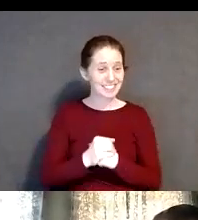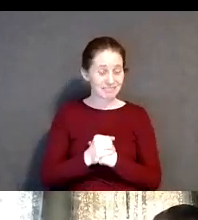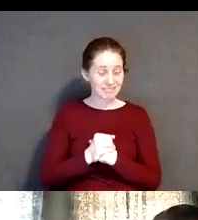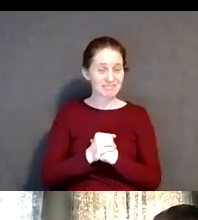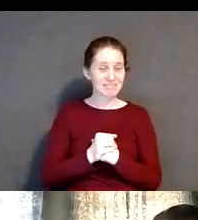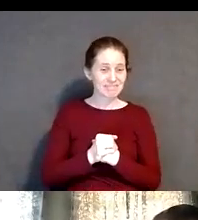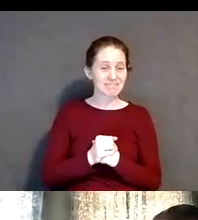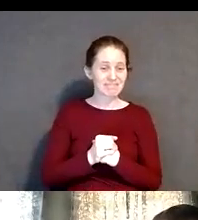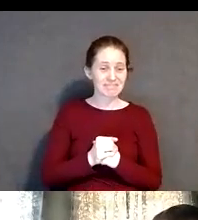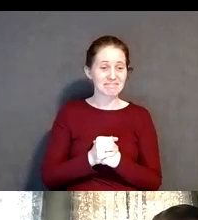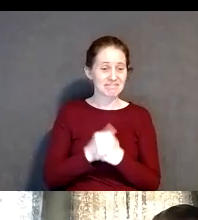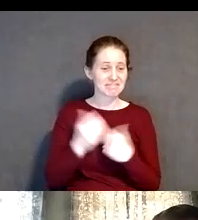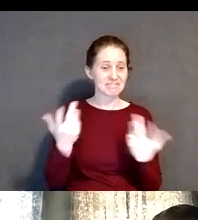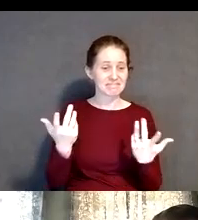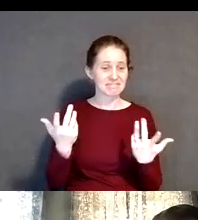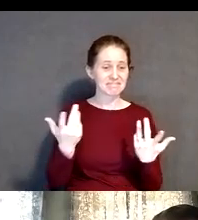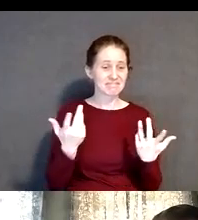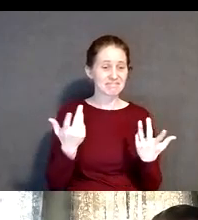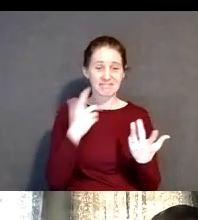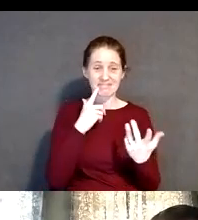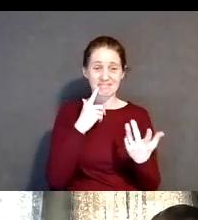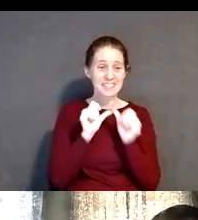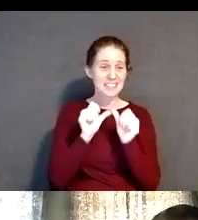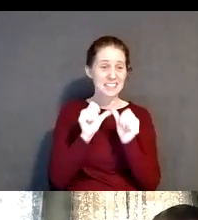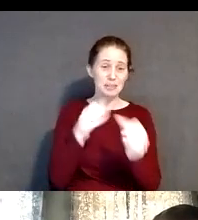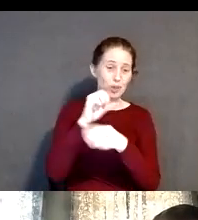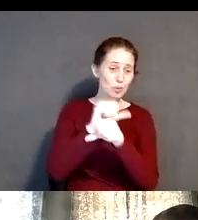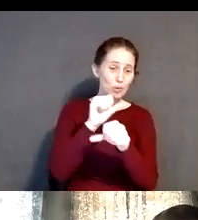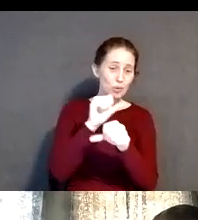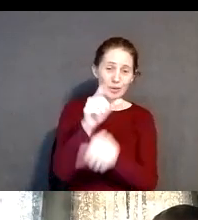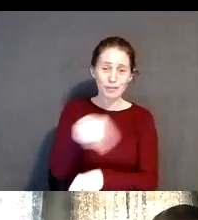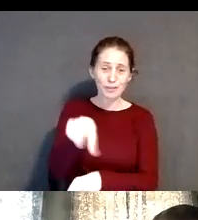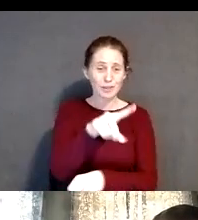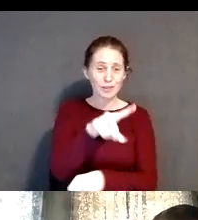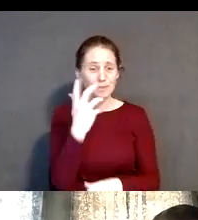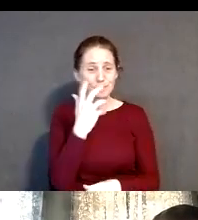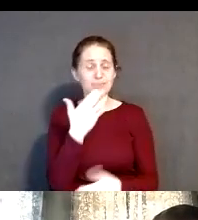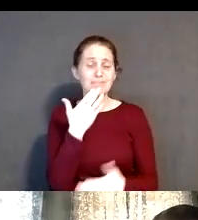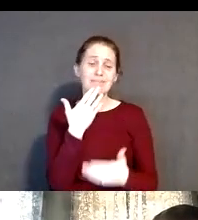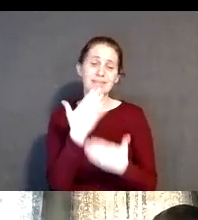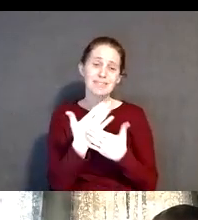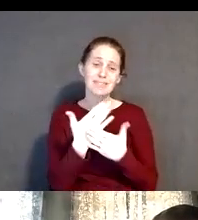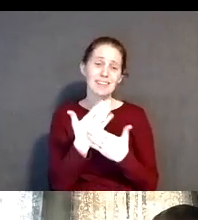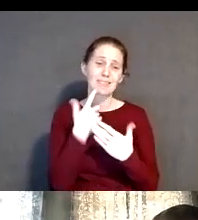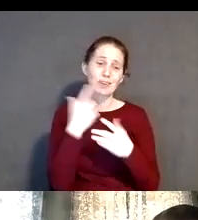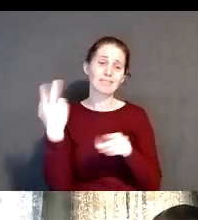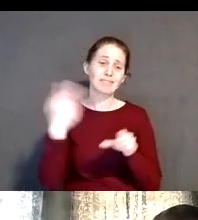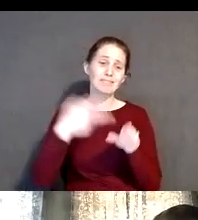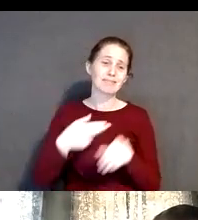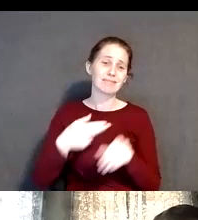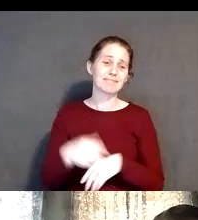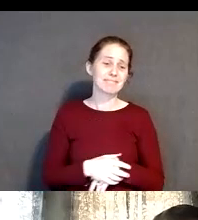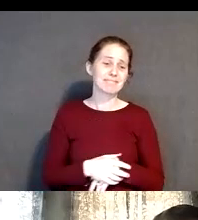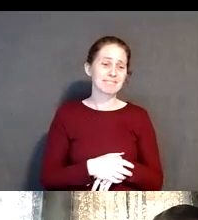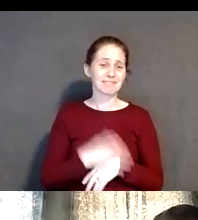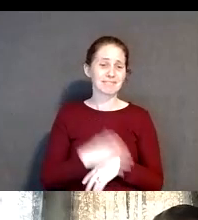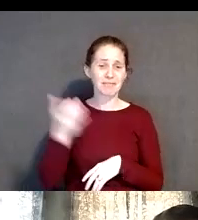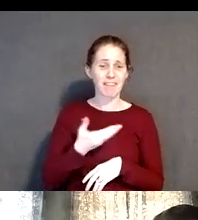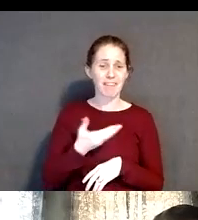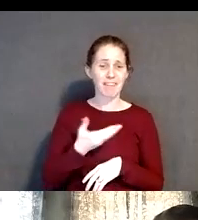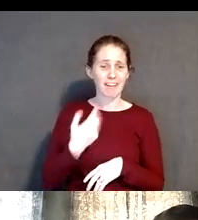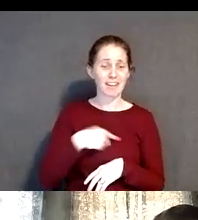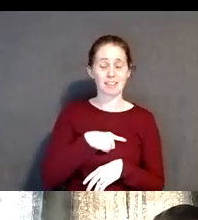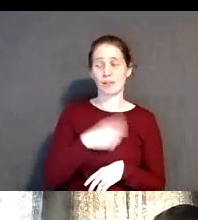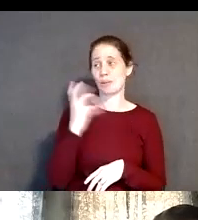And keep up the good work to all of you. And thanks for having us here. It's been a long